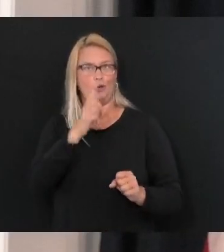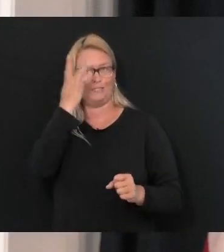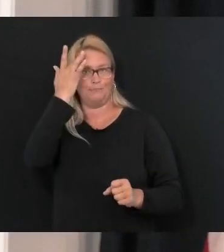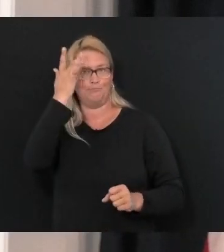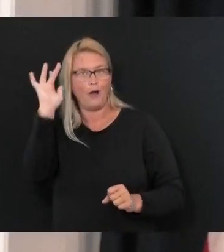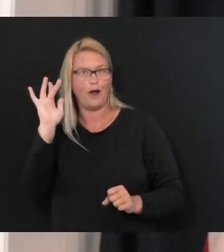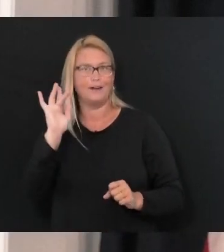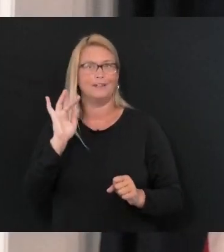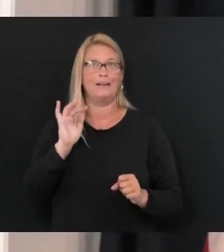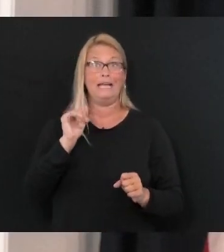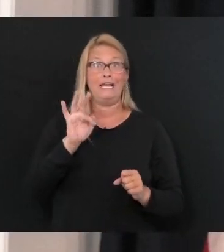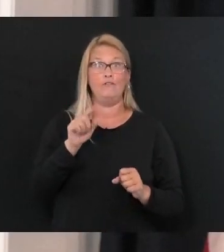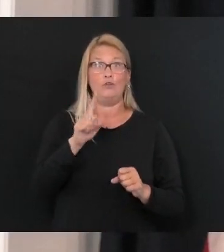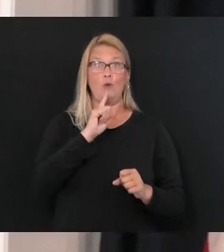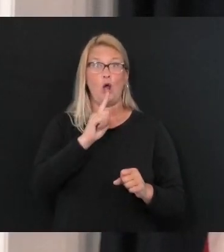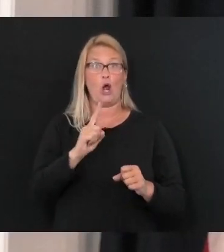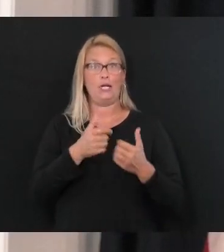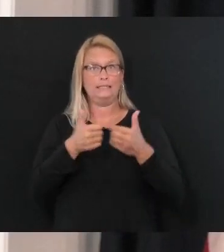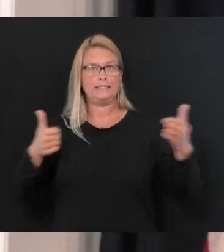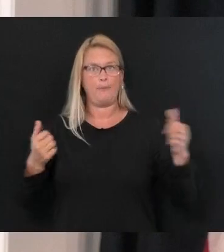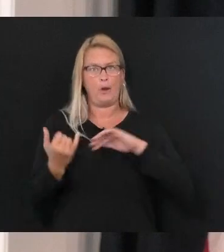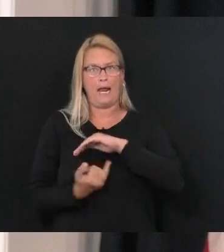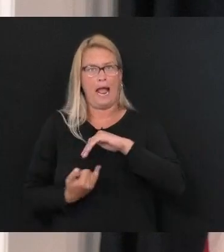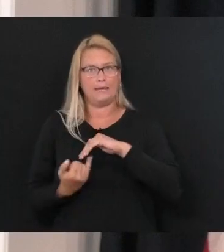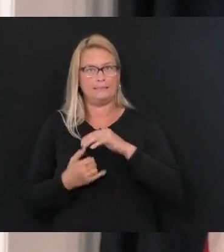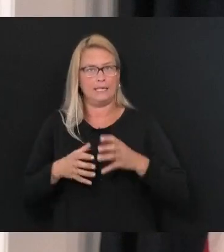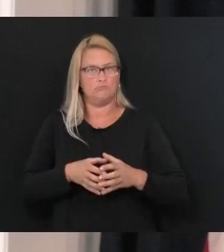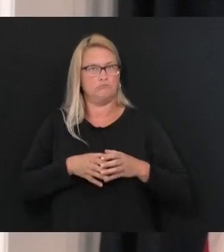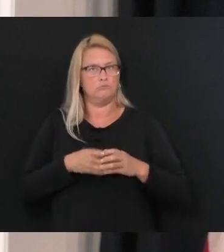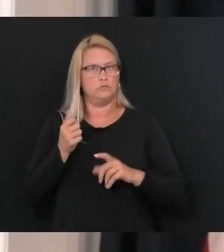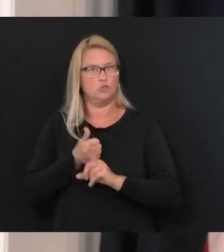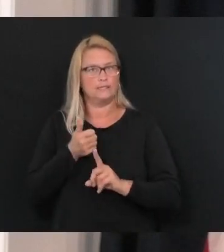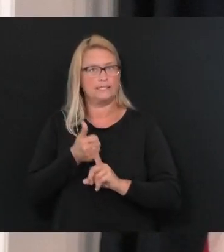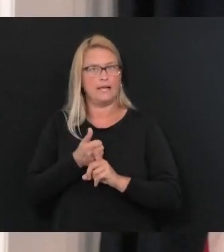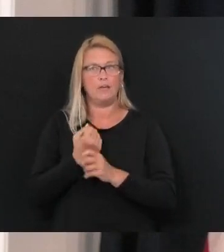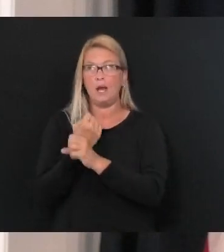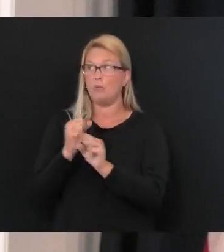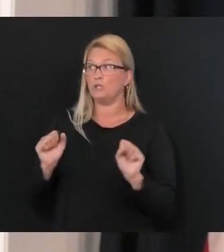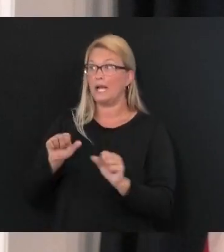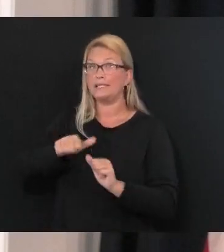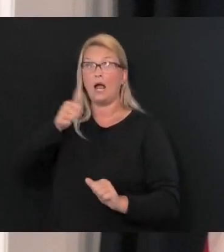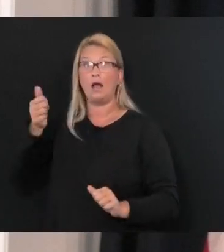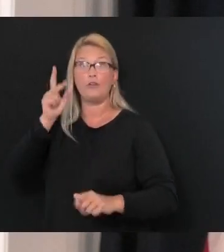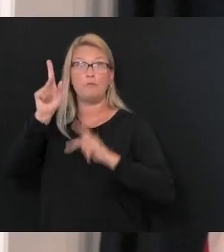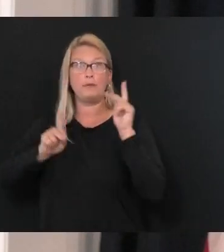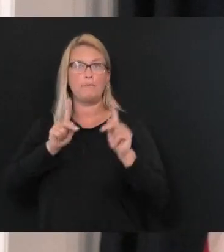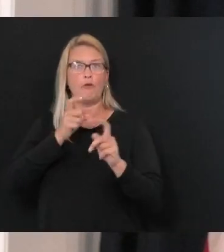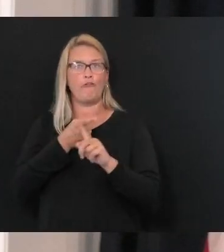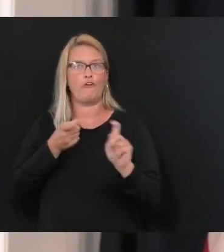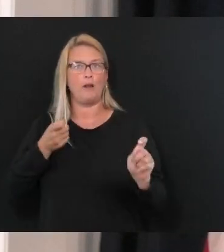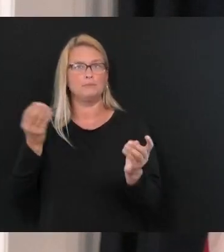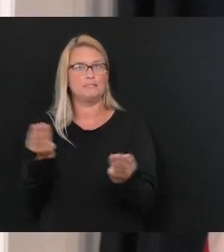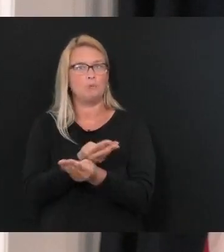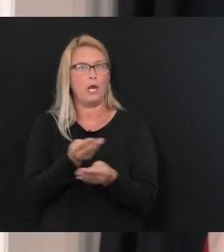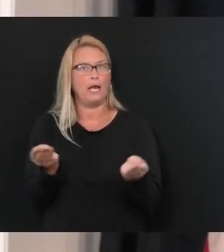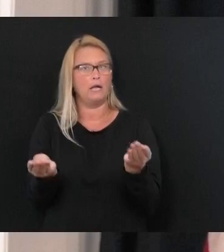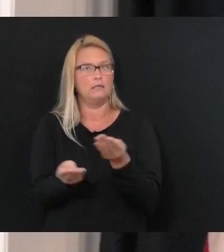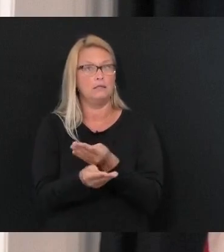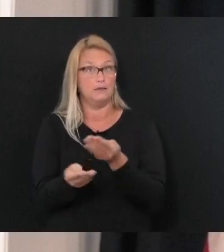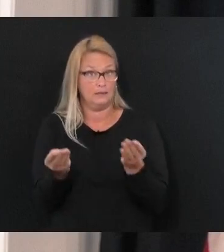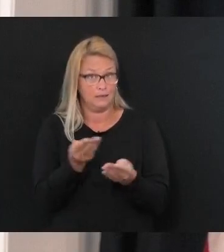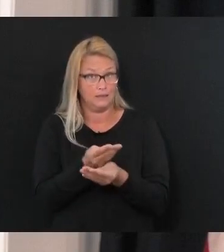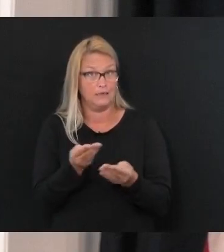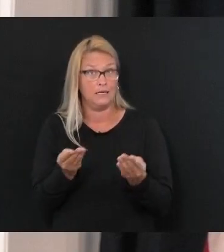we are isolating ourselves when we come back so that we protect others against spreading that if we're asymptomatic or